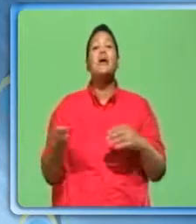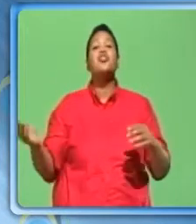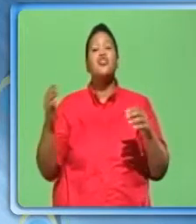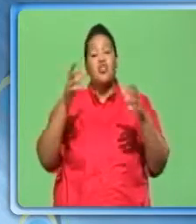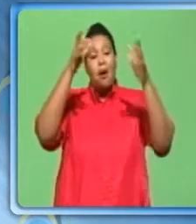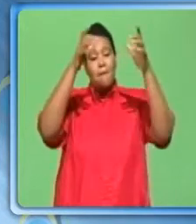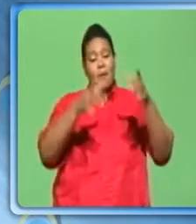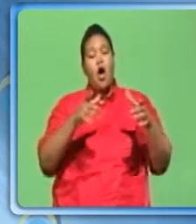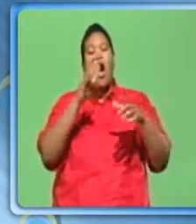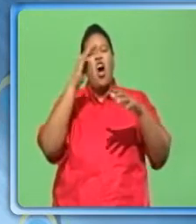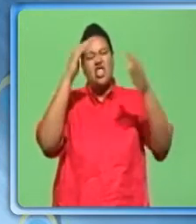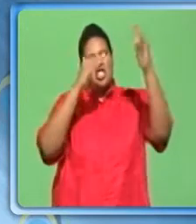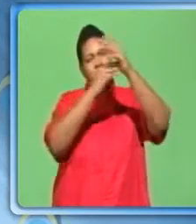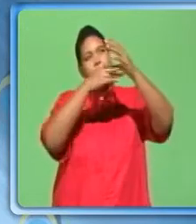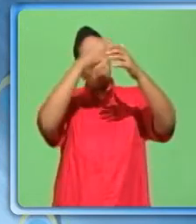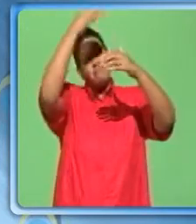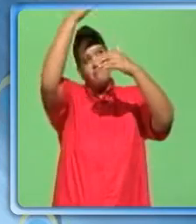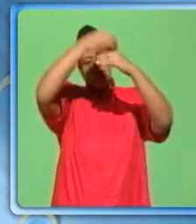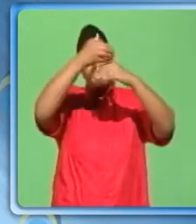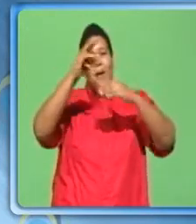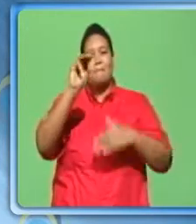part of the mansard roof.